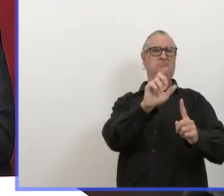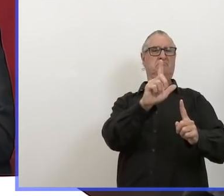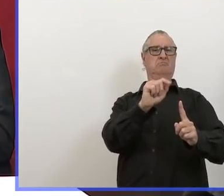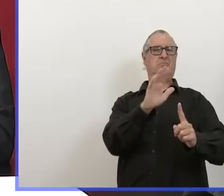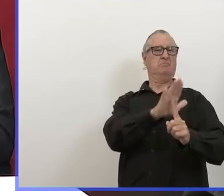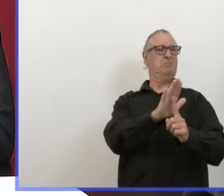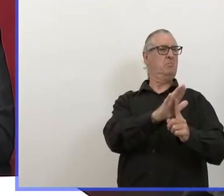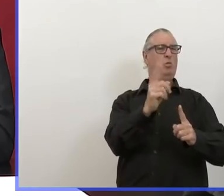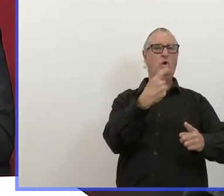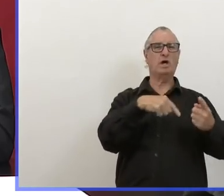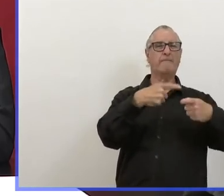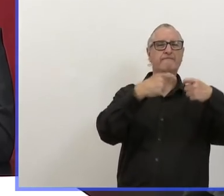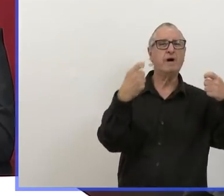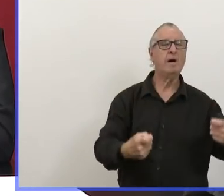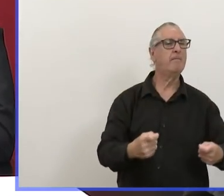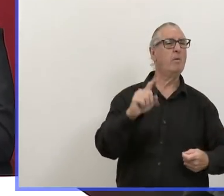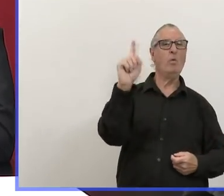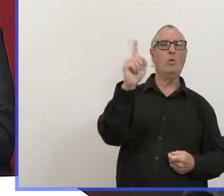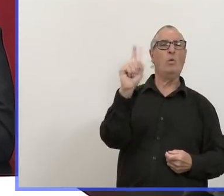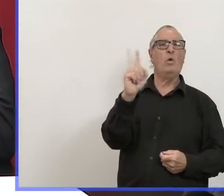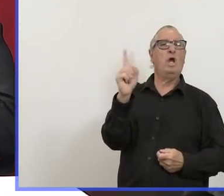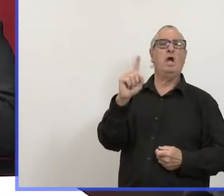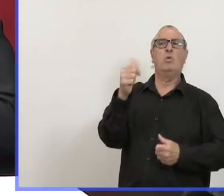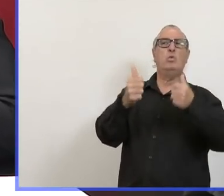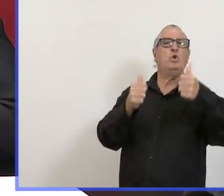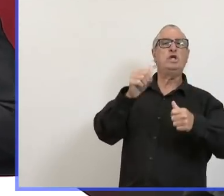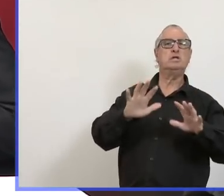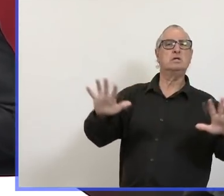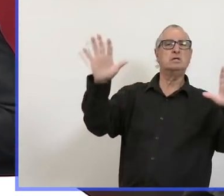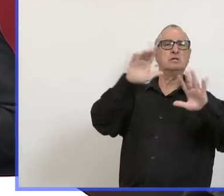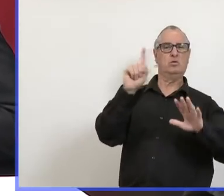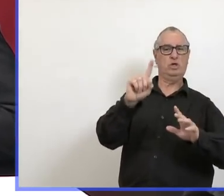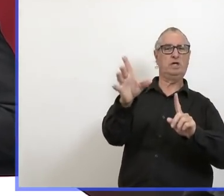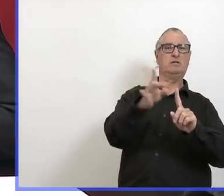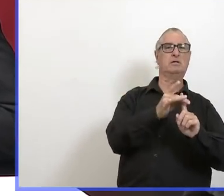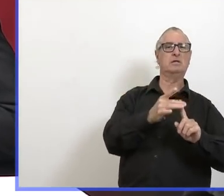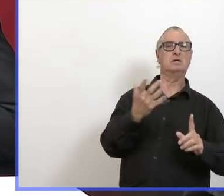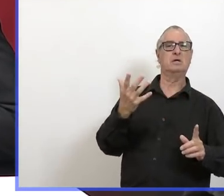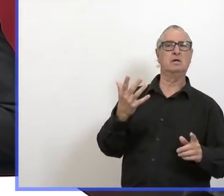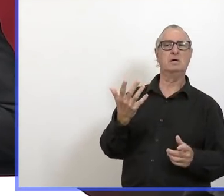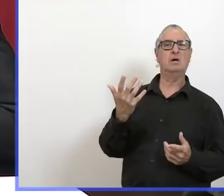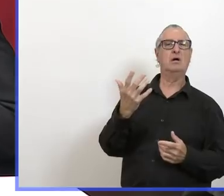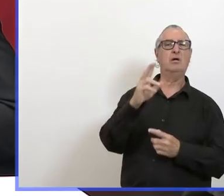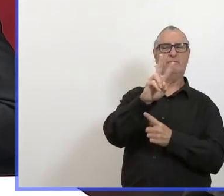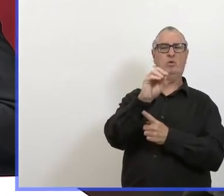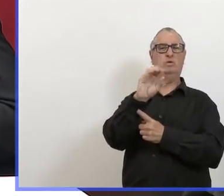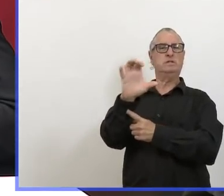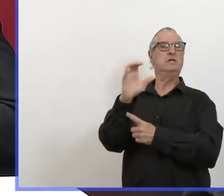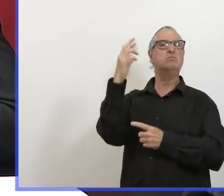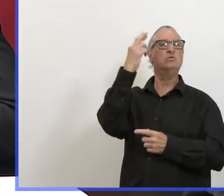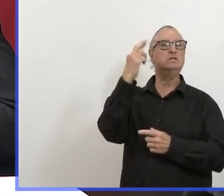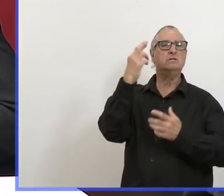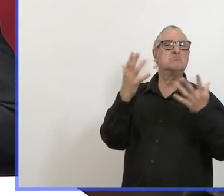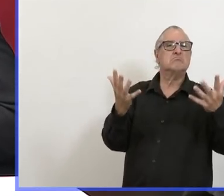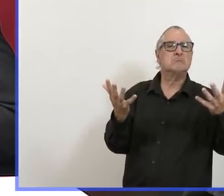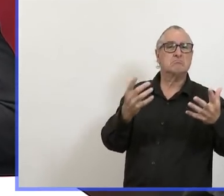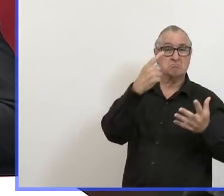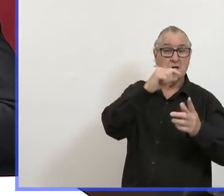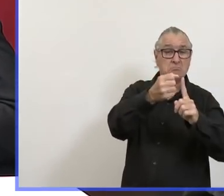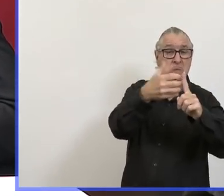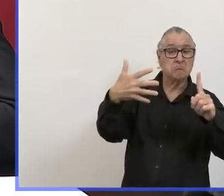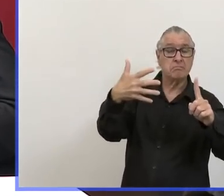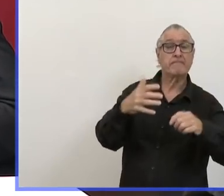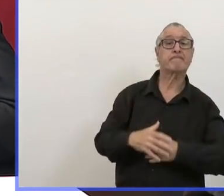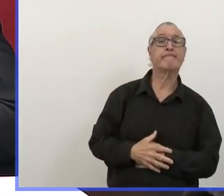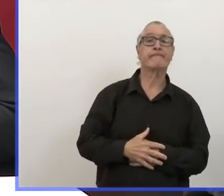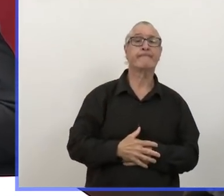Where did it come from, and why is it a variant of concern? So it's a variant of concern. It's a variation of the